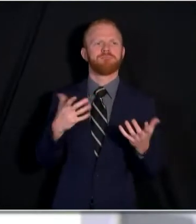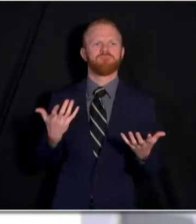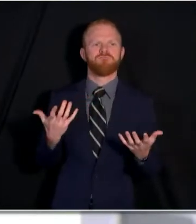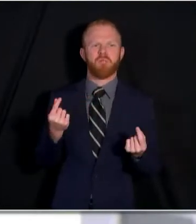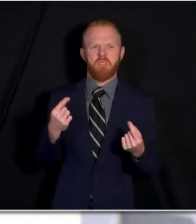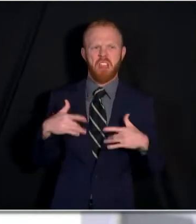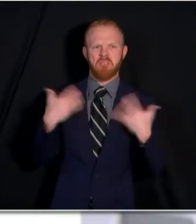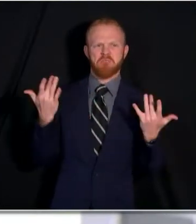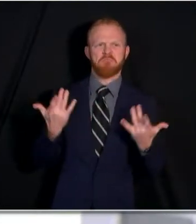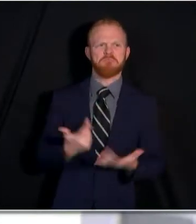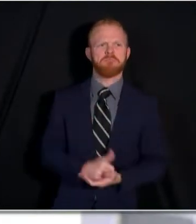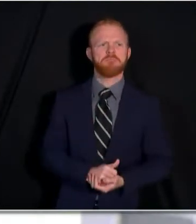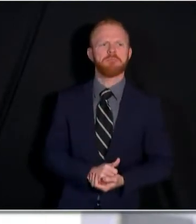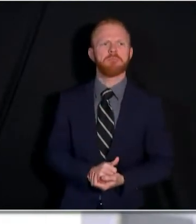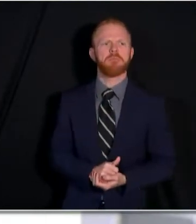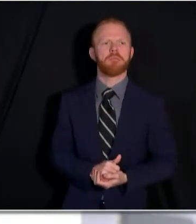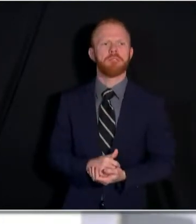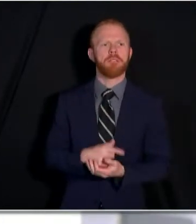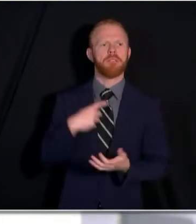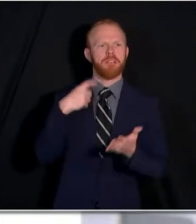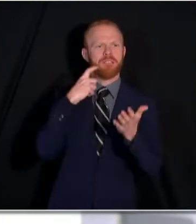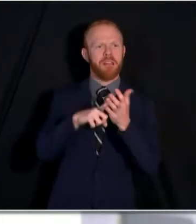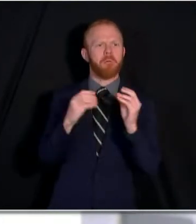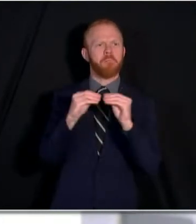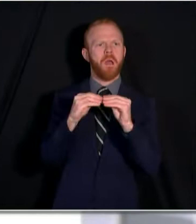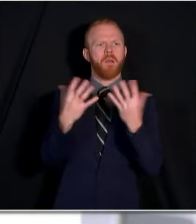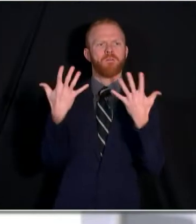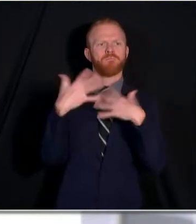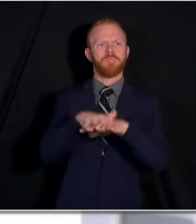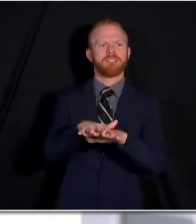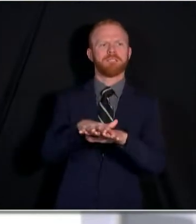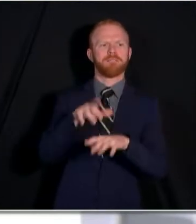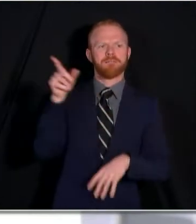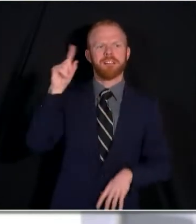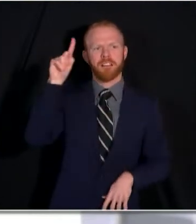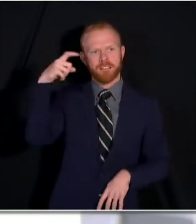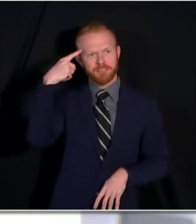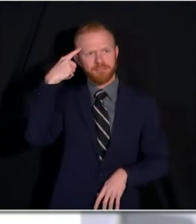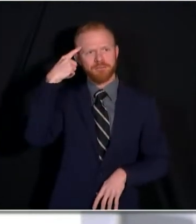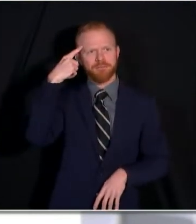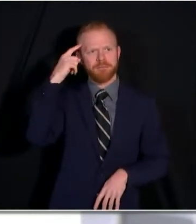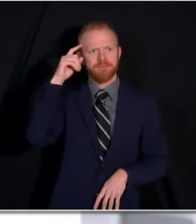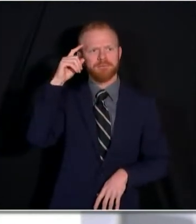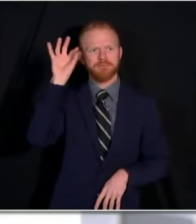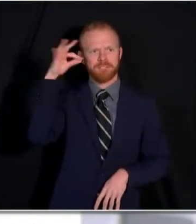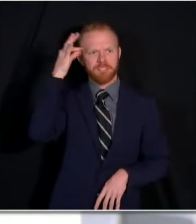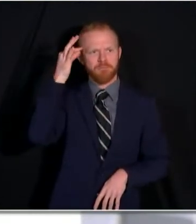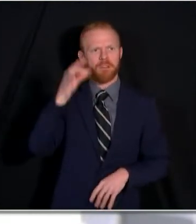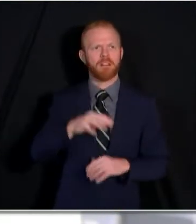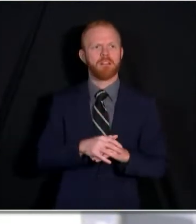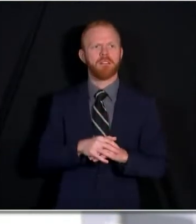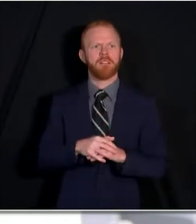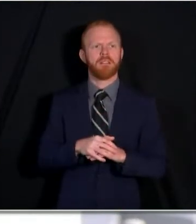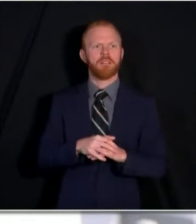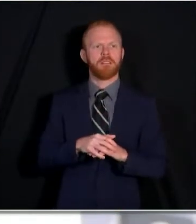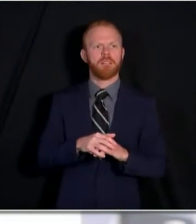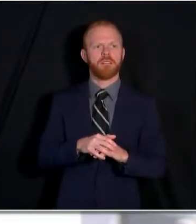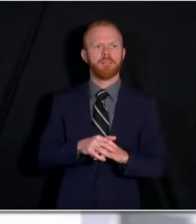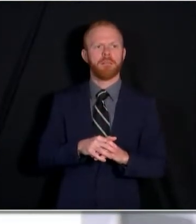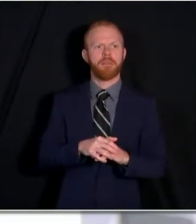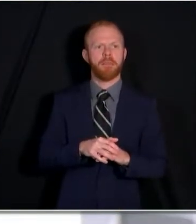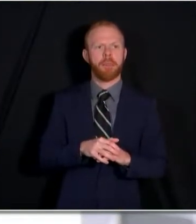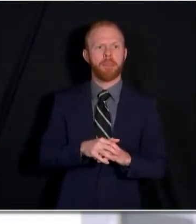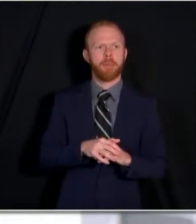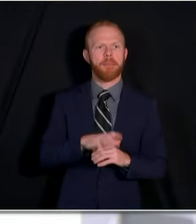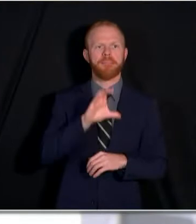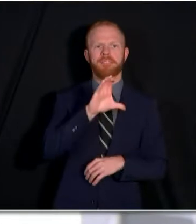as though there's more synchronicity with the federal government right now. The CDC with its new guidelines at the end of last week.